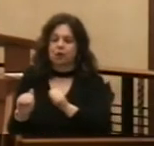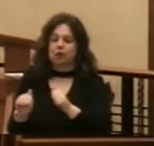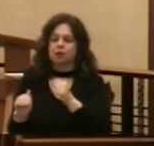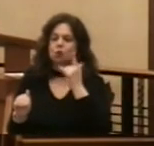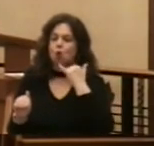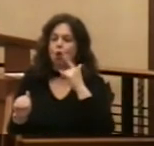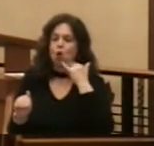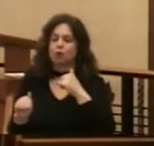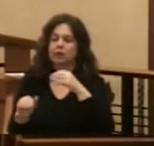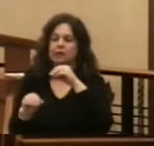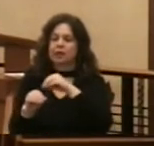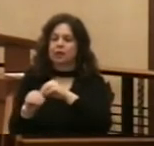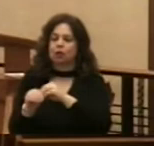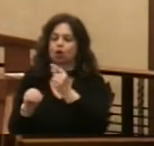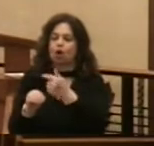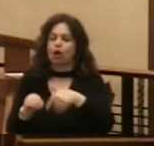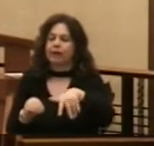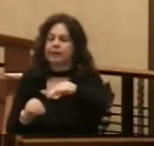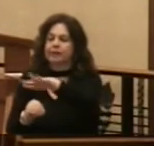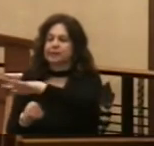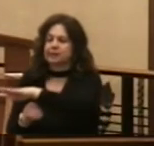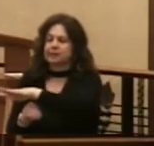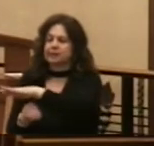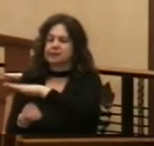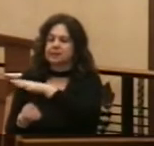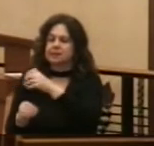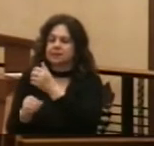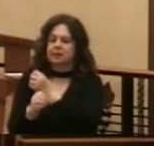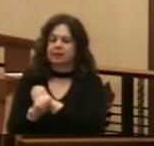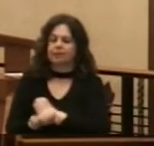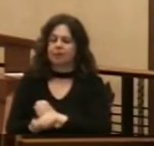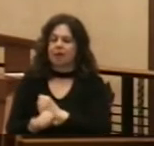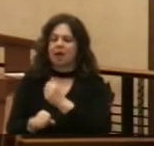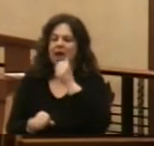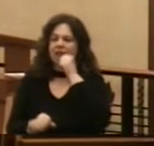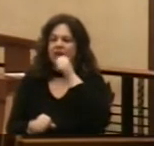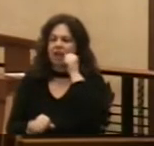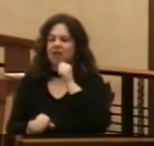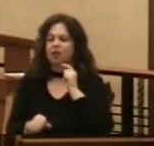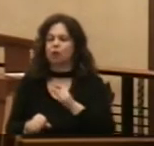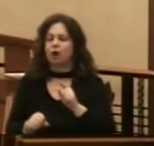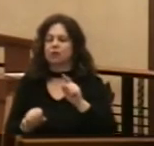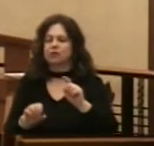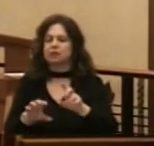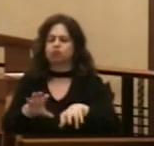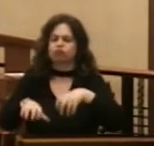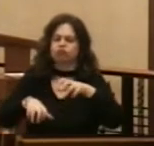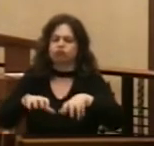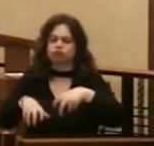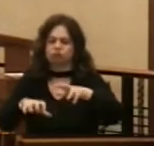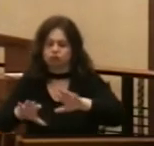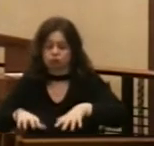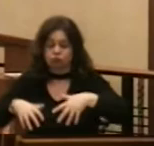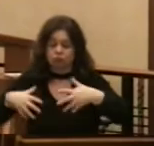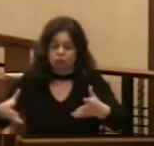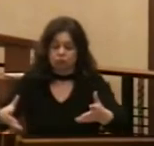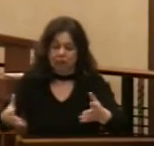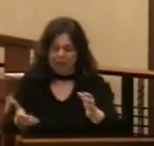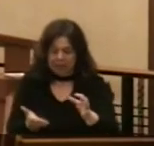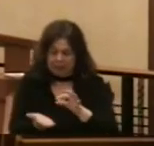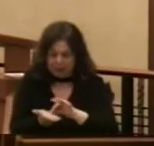garden. Every day he went out to the garden, dug it up, and counted each piece to ensure that it was all still